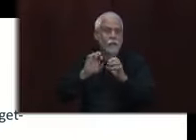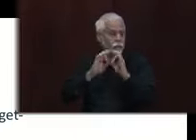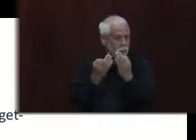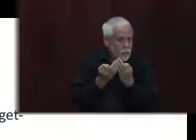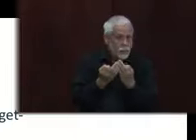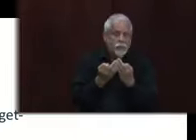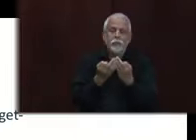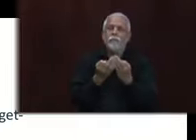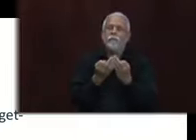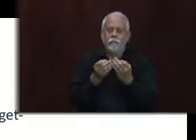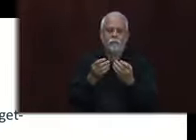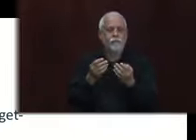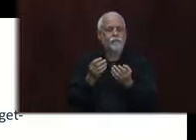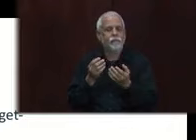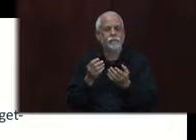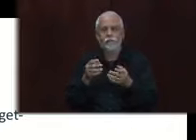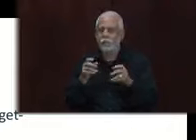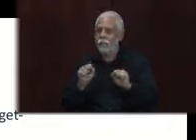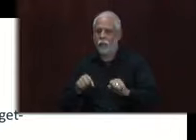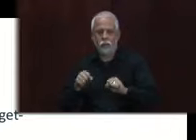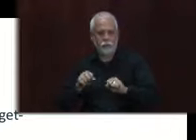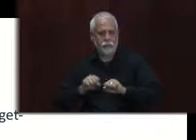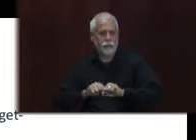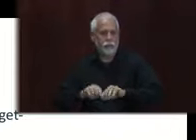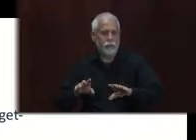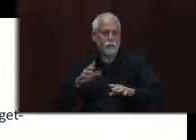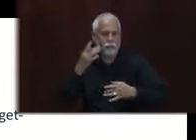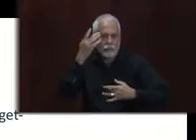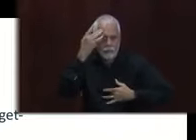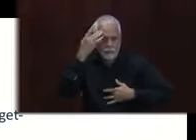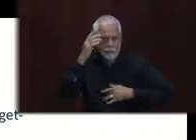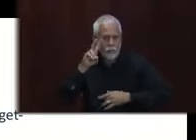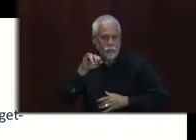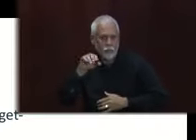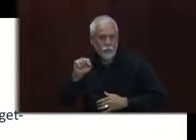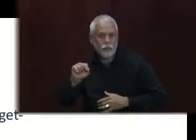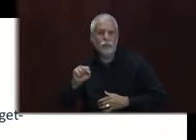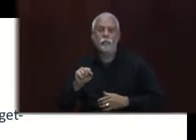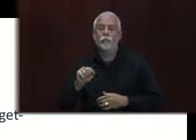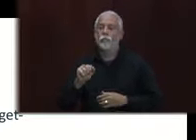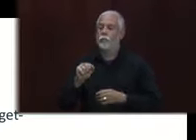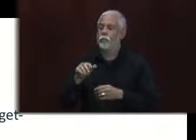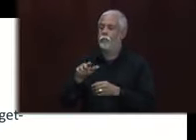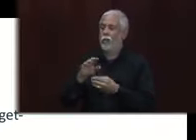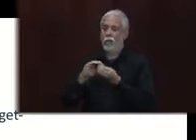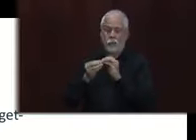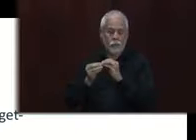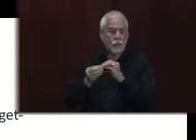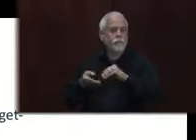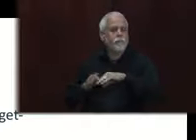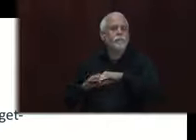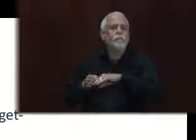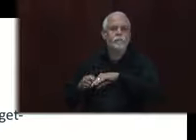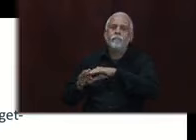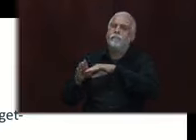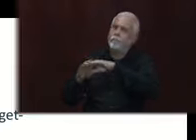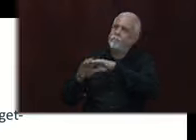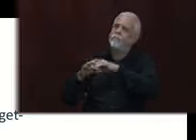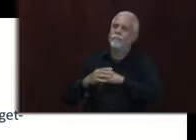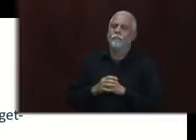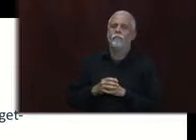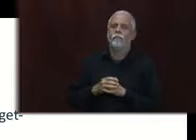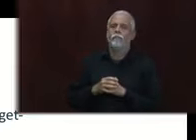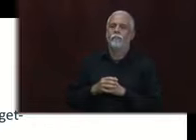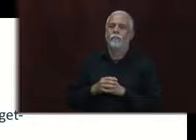family, is an opportunity for the virus to spread. Our local indicators are on the rise.